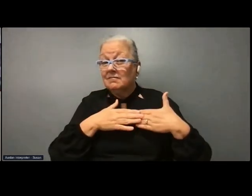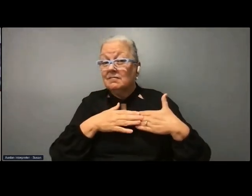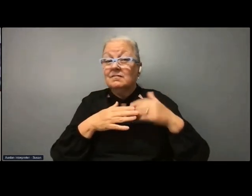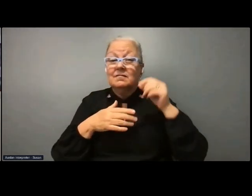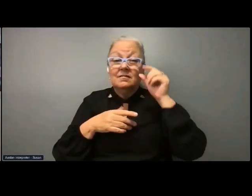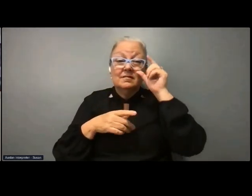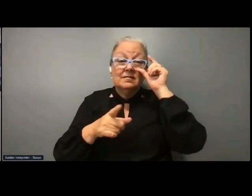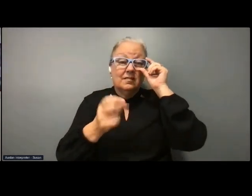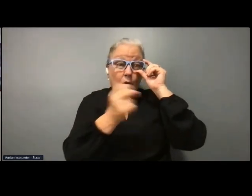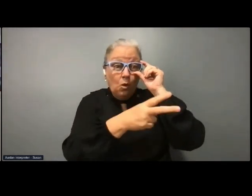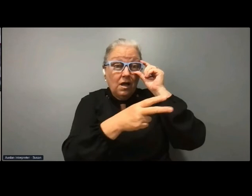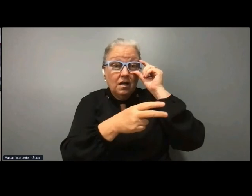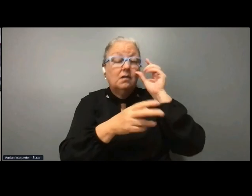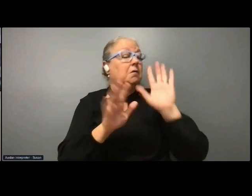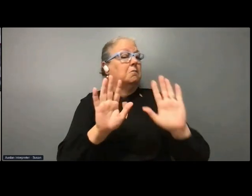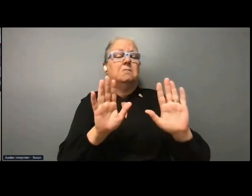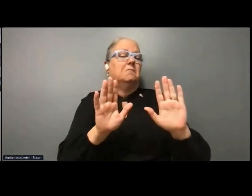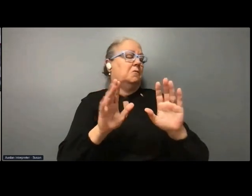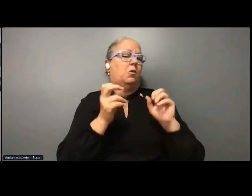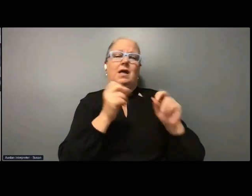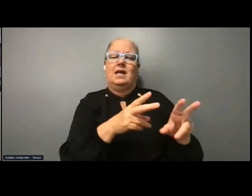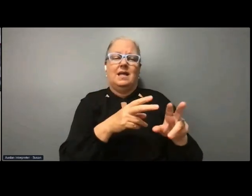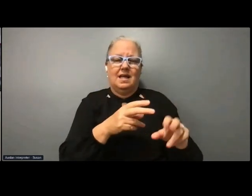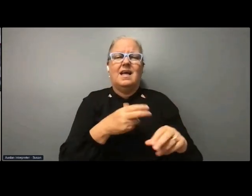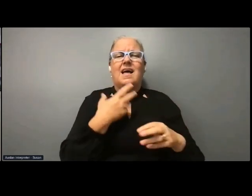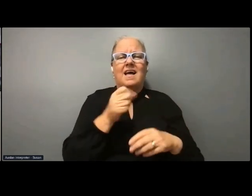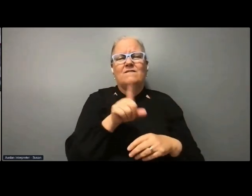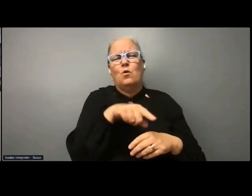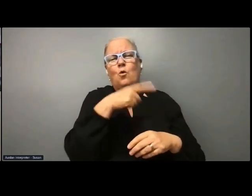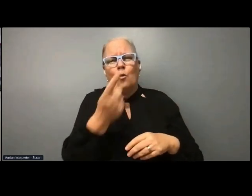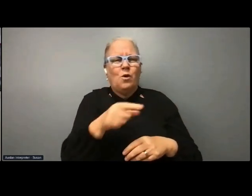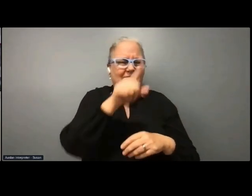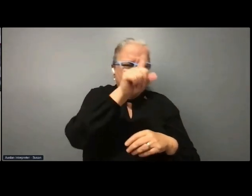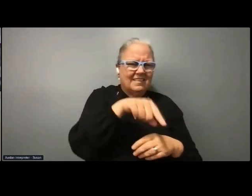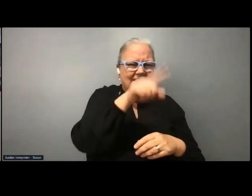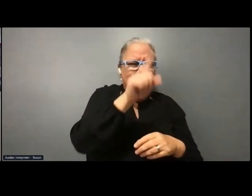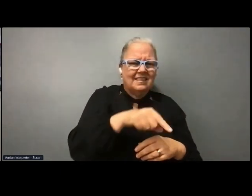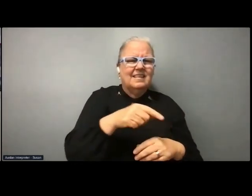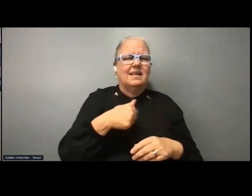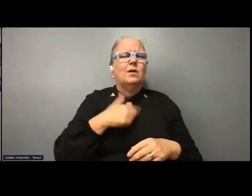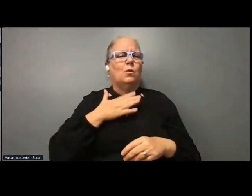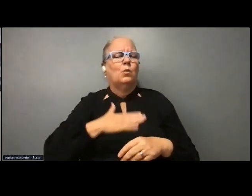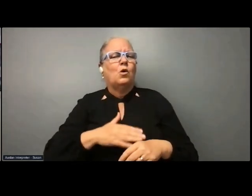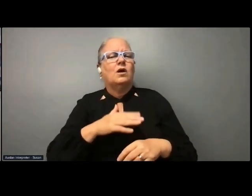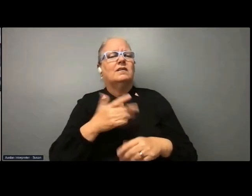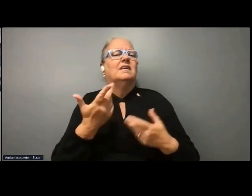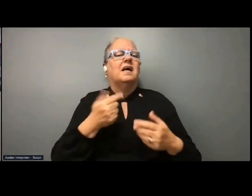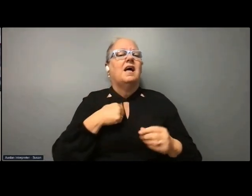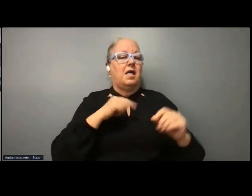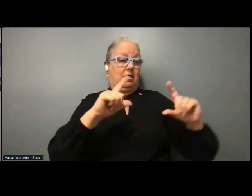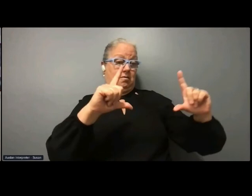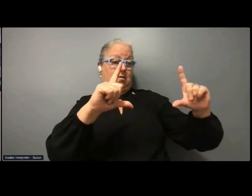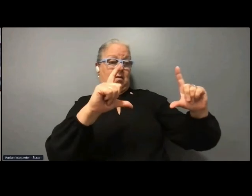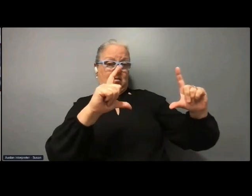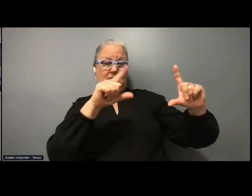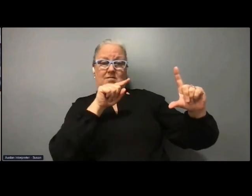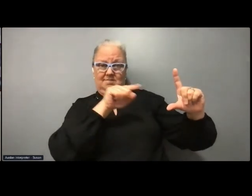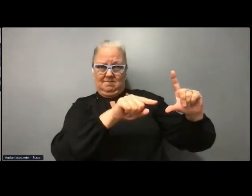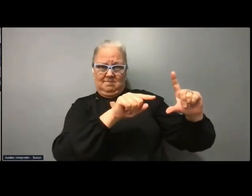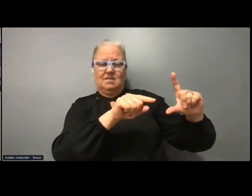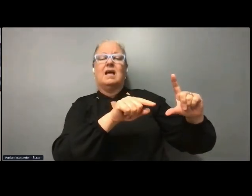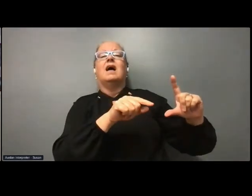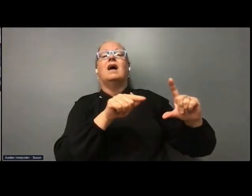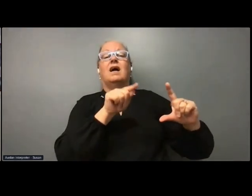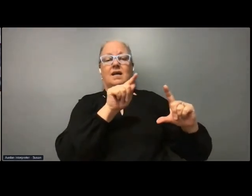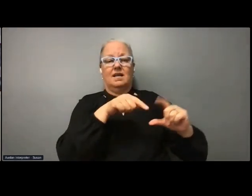notes? We still have other questions. I will try to respond to them. I will take a screenshot of these questions and I will send the response to you, Ian,